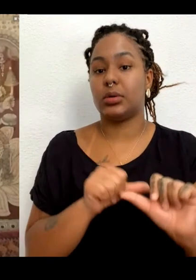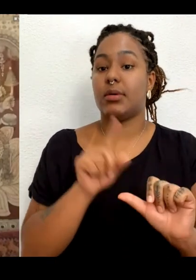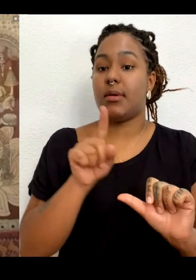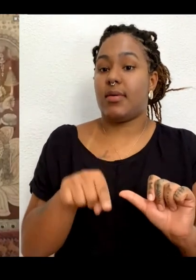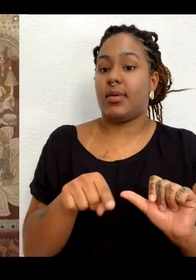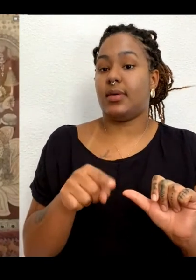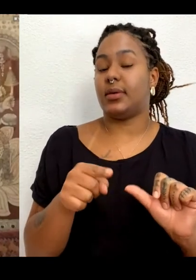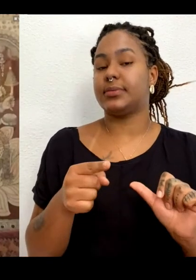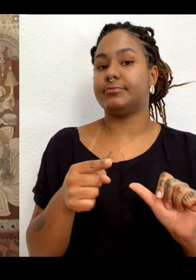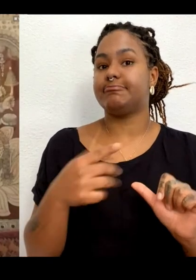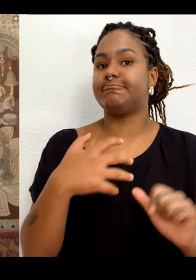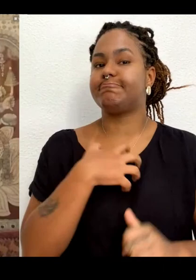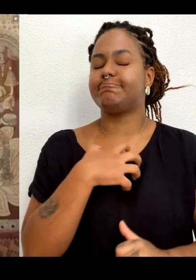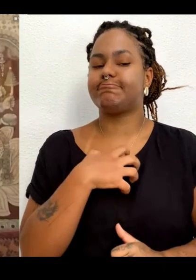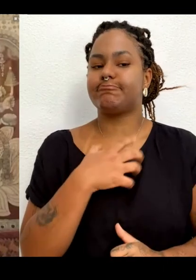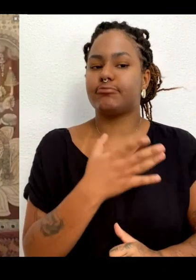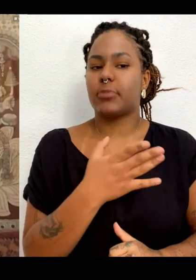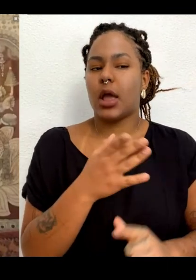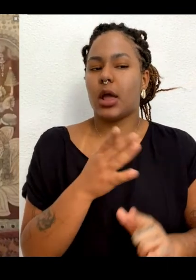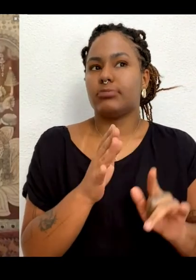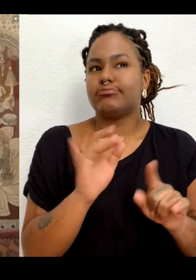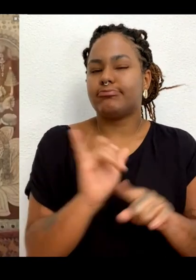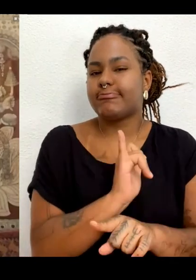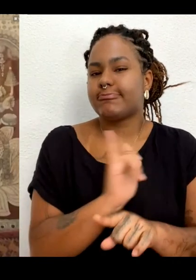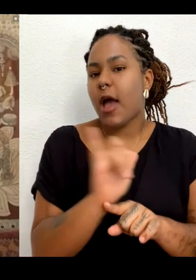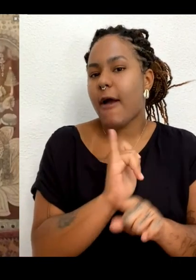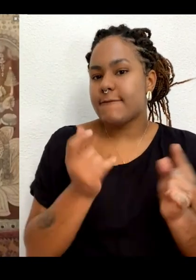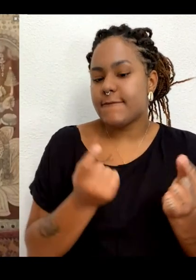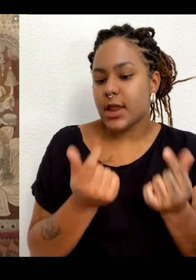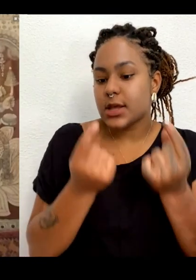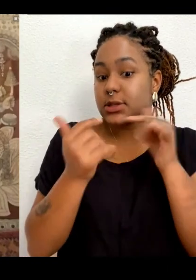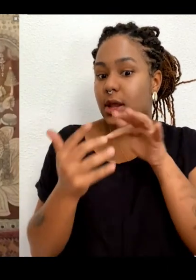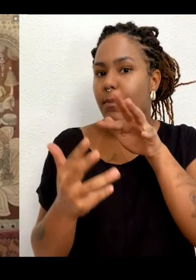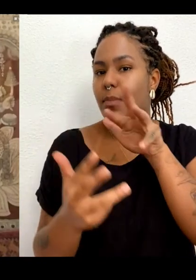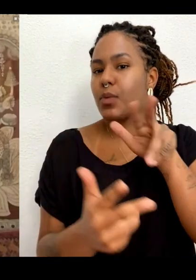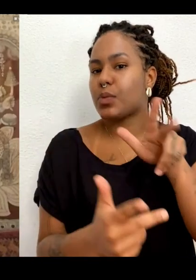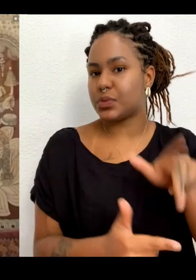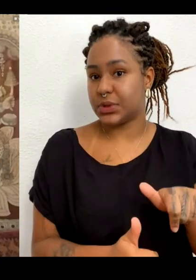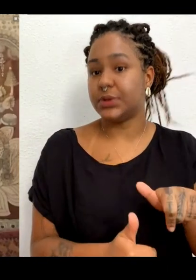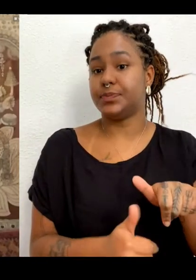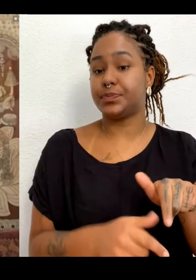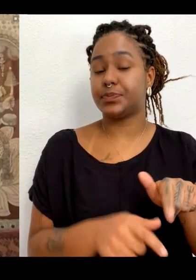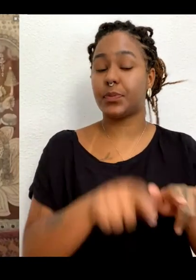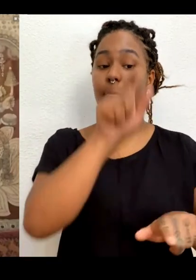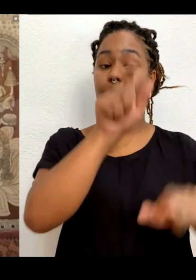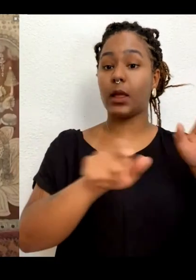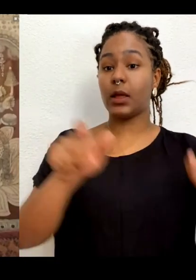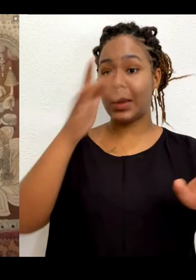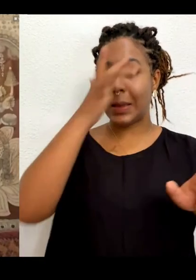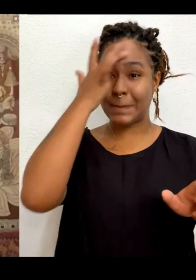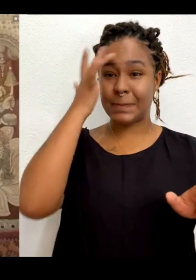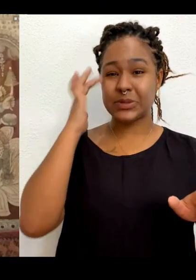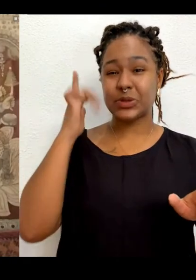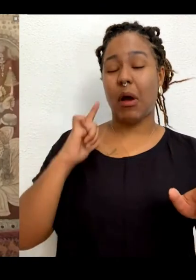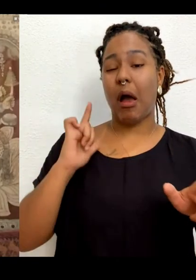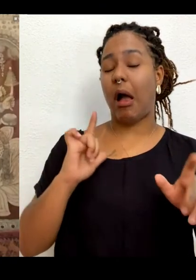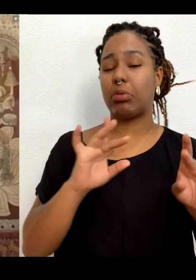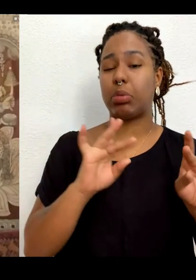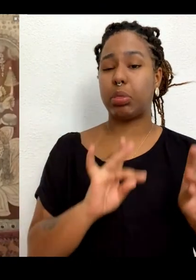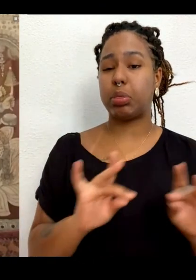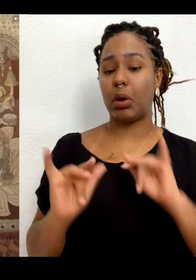colonized our lands are now creating fictitious currencies you know with